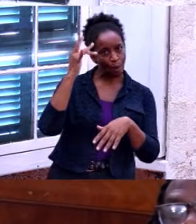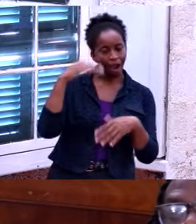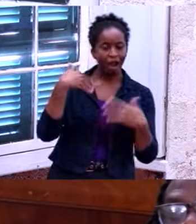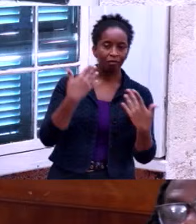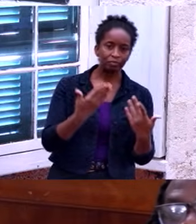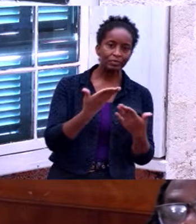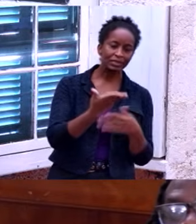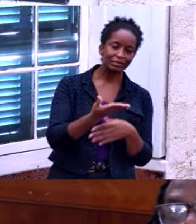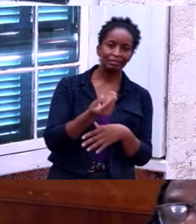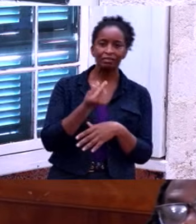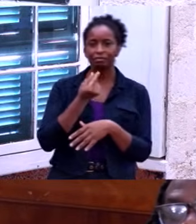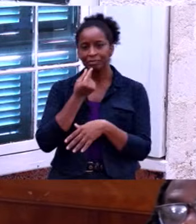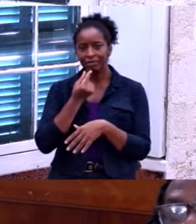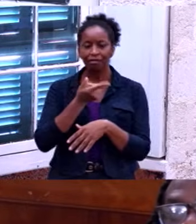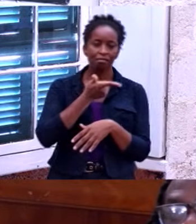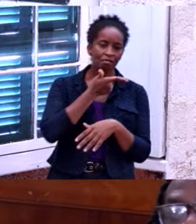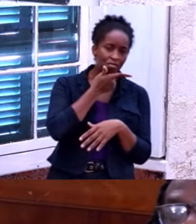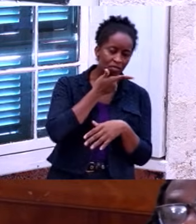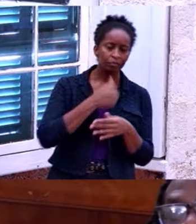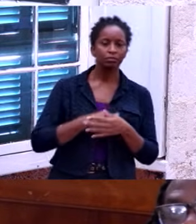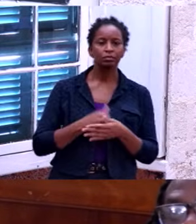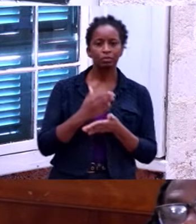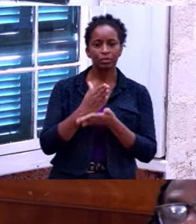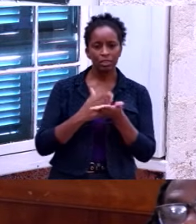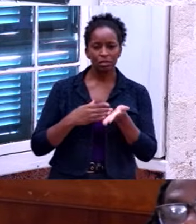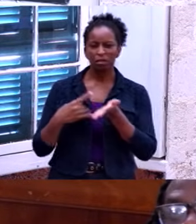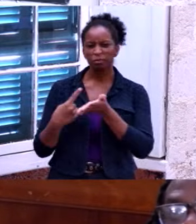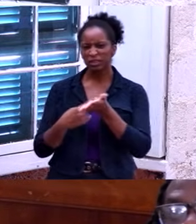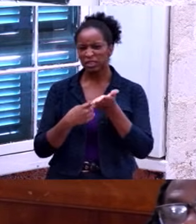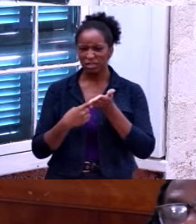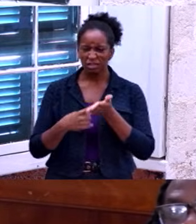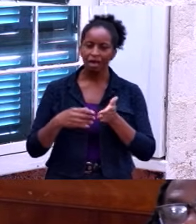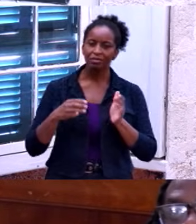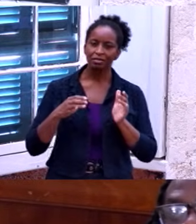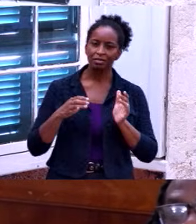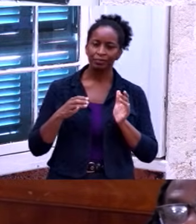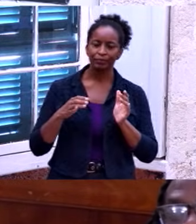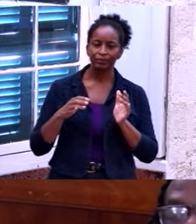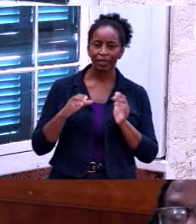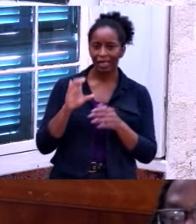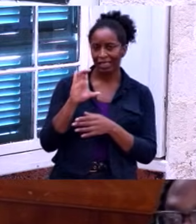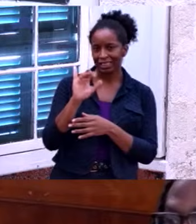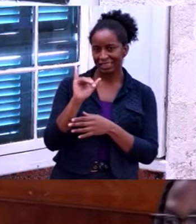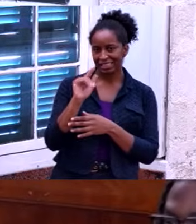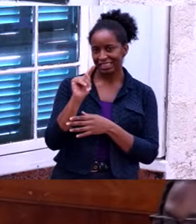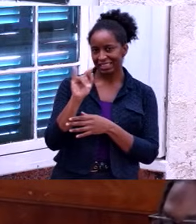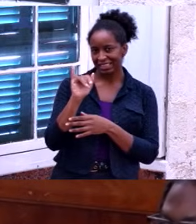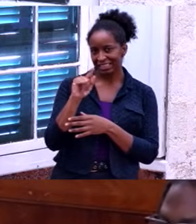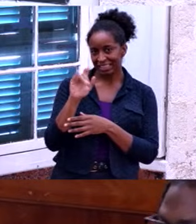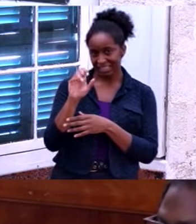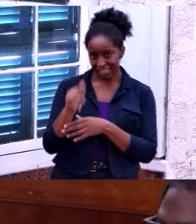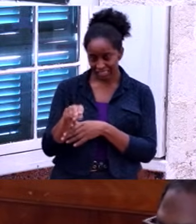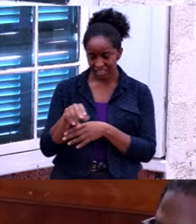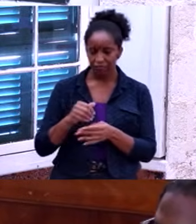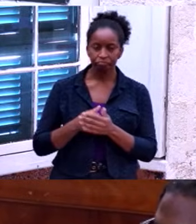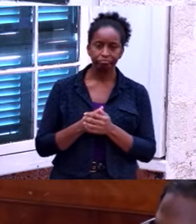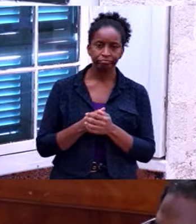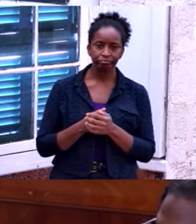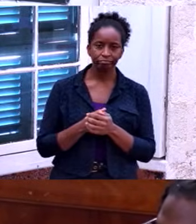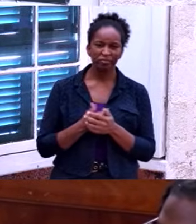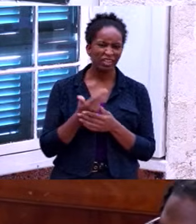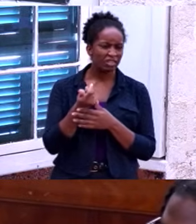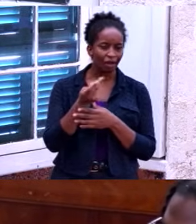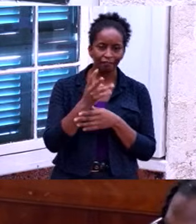system and some discussions about citizenship, largely when we visited the diaspora across North America and in the UK.